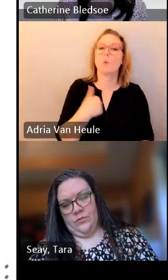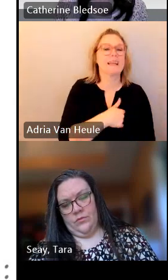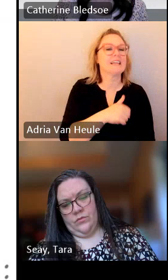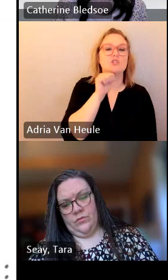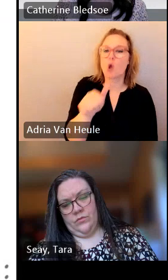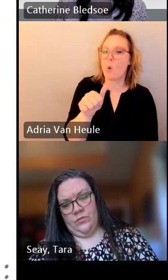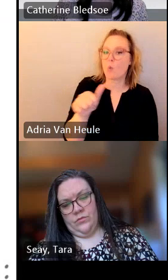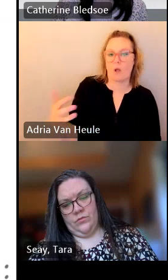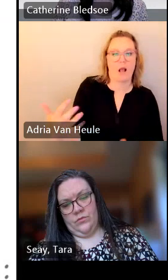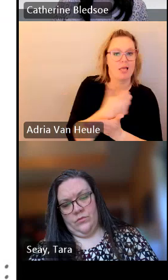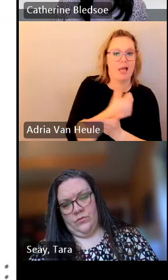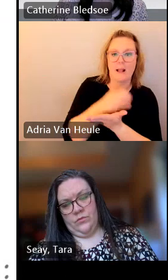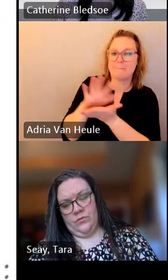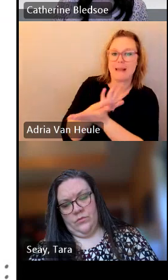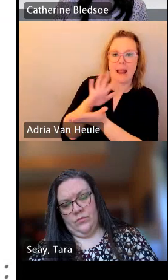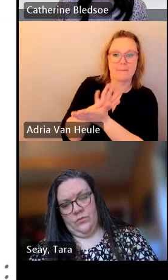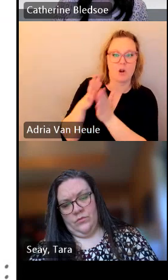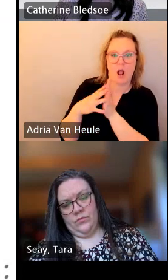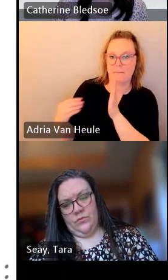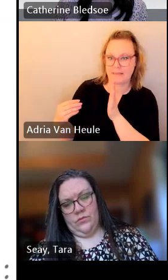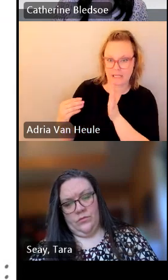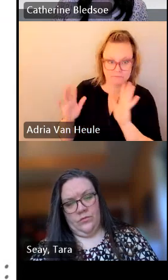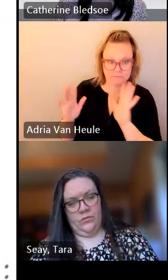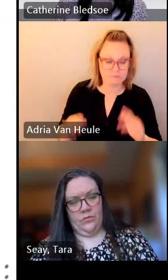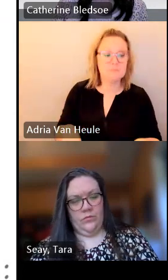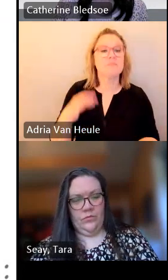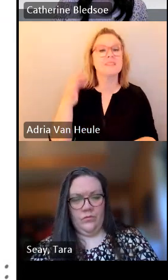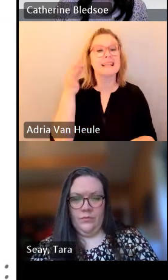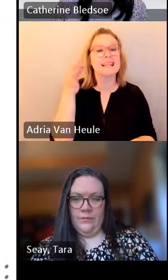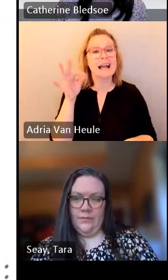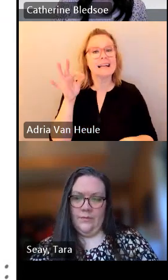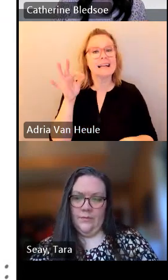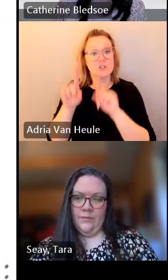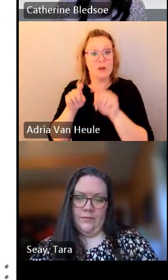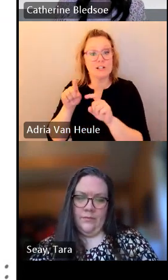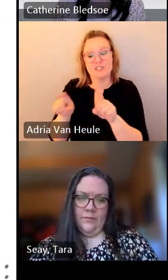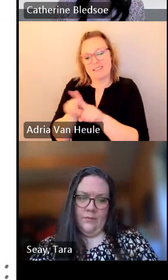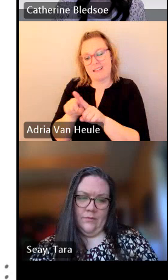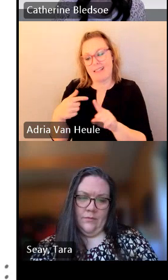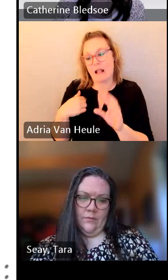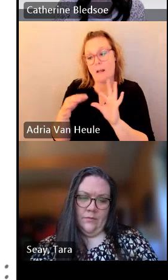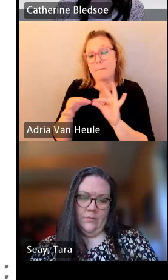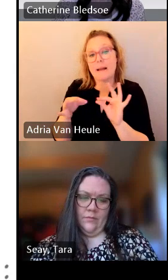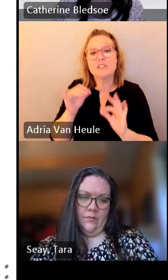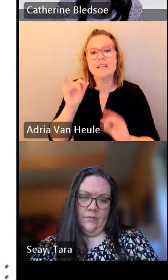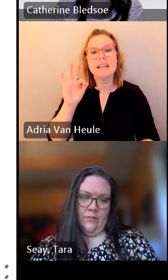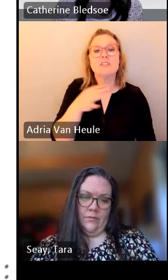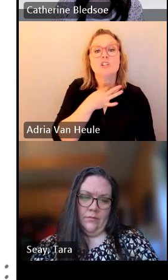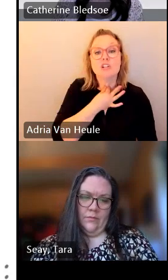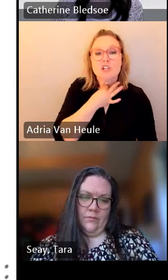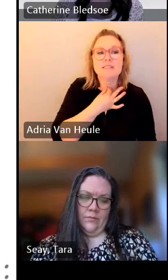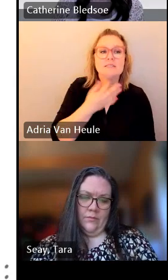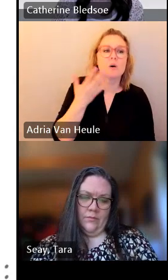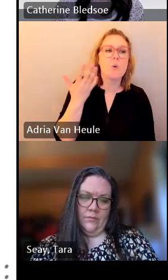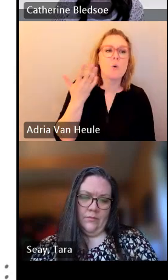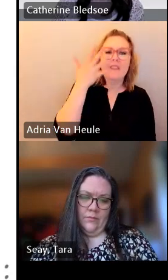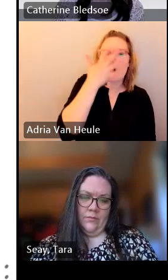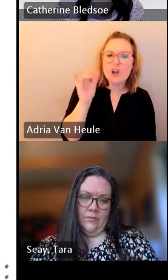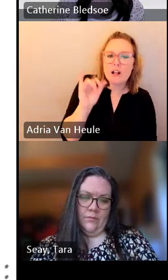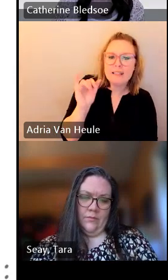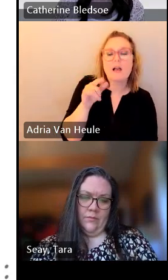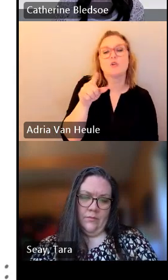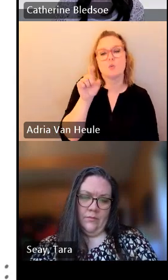So there are 19 questions, like I mentioned. If you're curious about what those questions are, of course, you can go to the paper copy